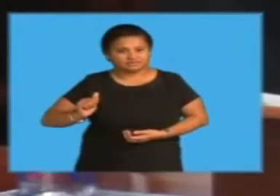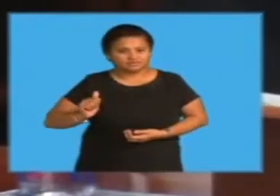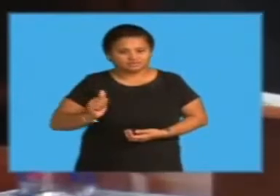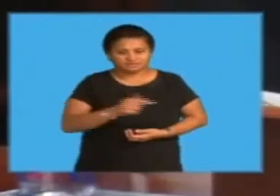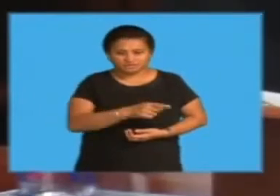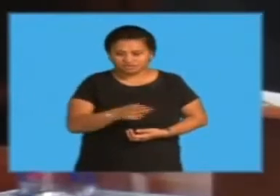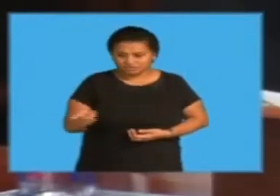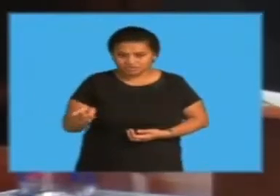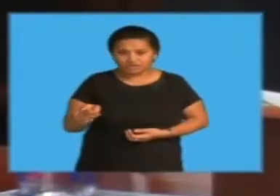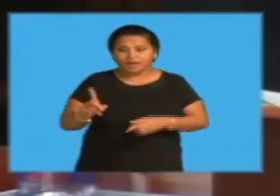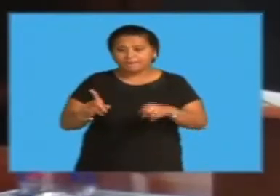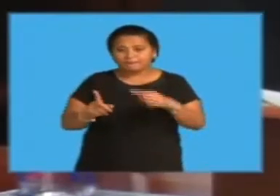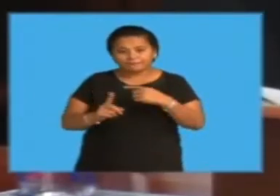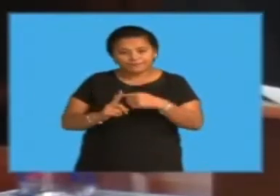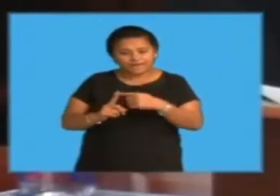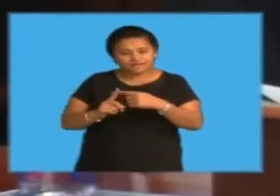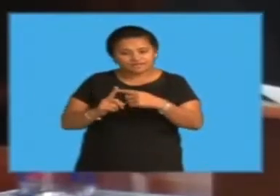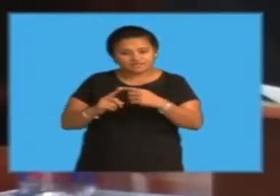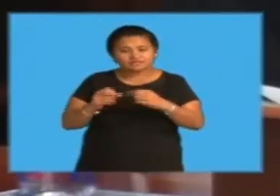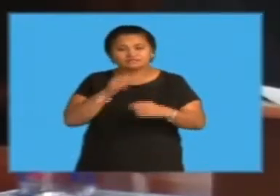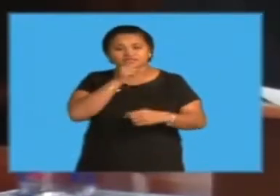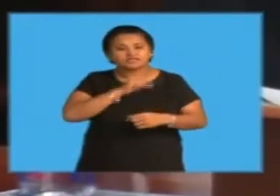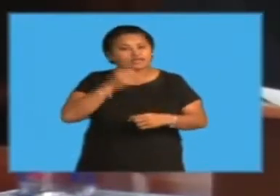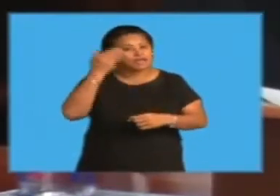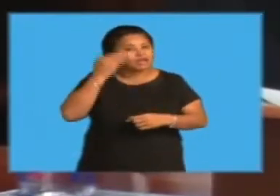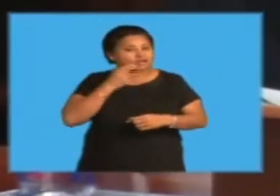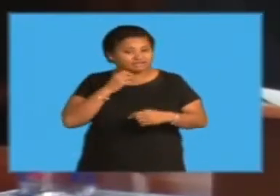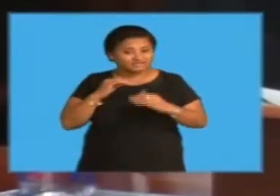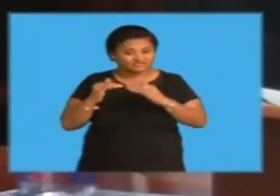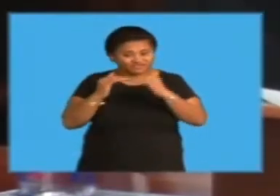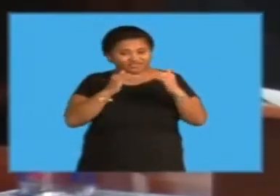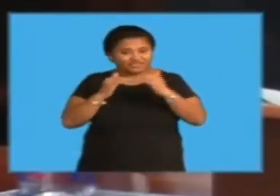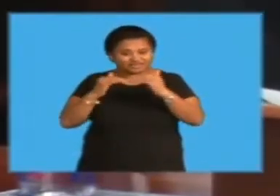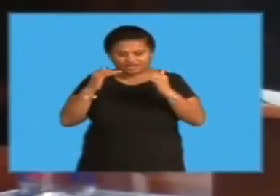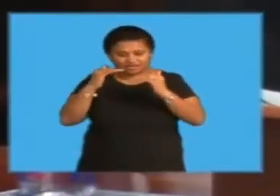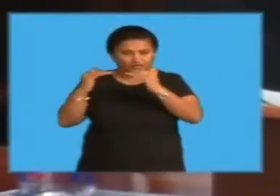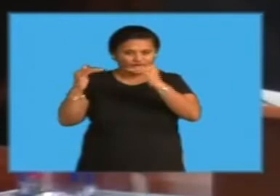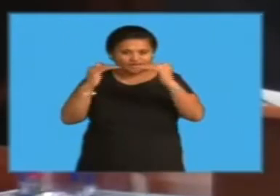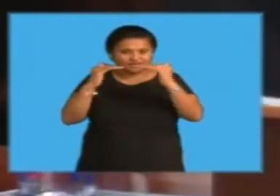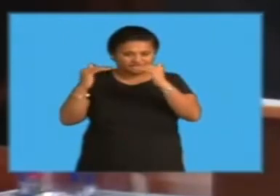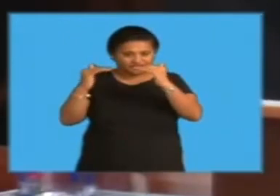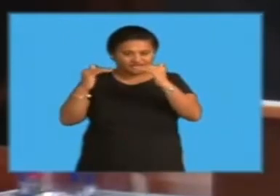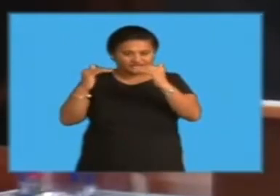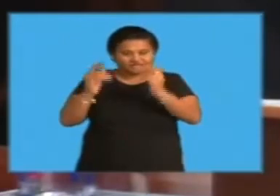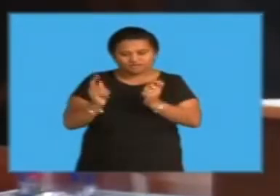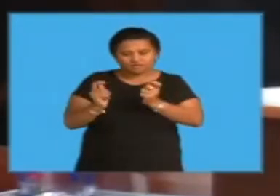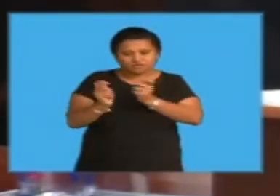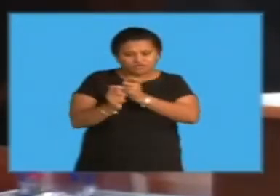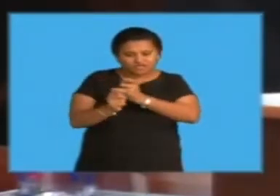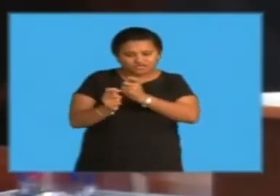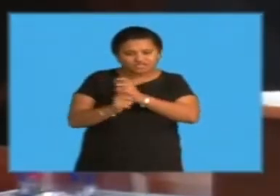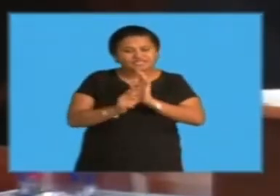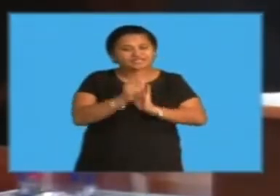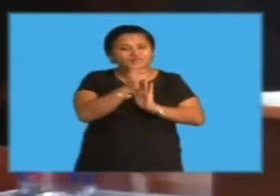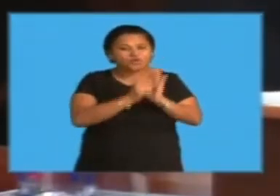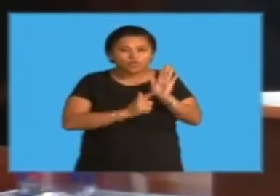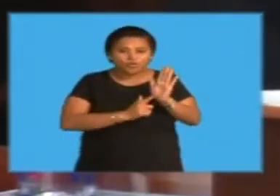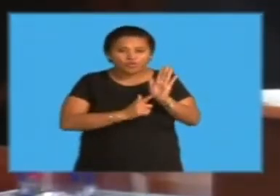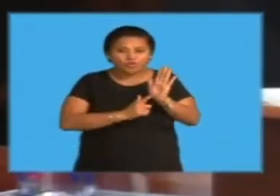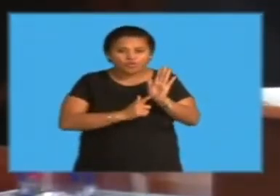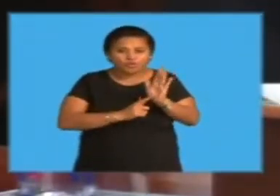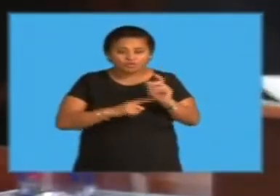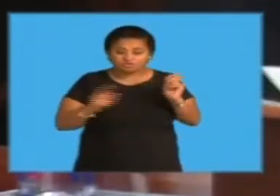We are promoting gender equality through changes in the law and through a never-ending battle to end sexual and domestic violence and punish